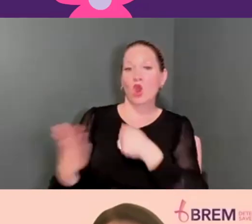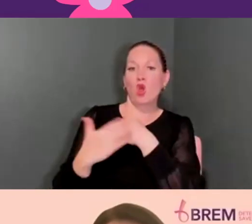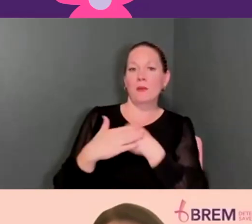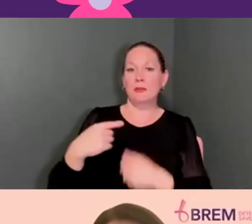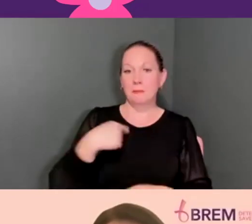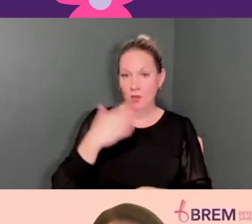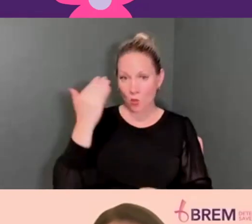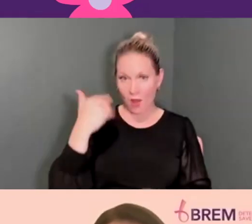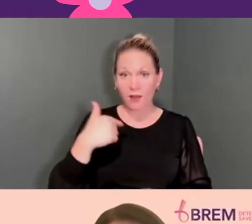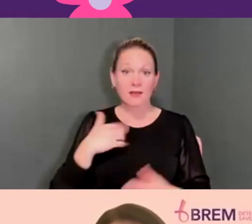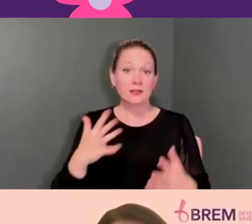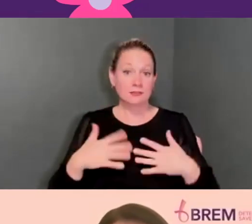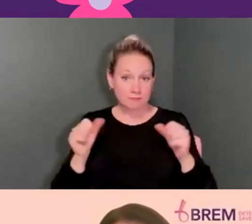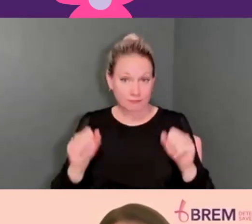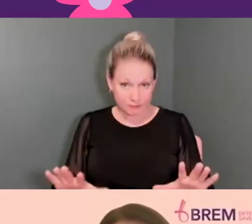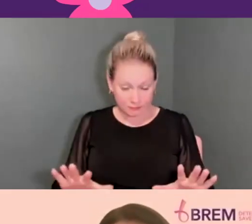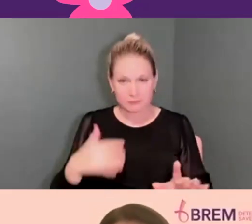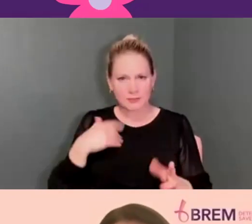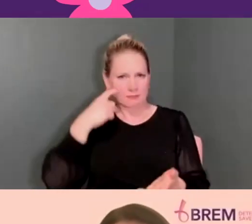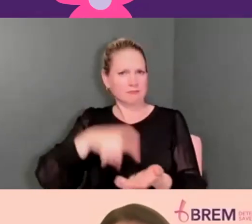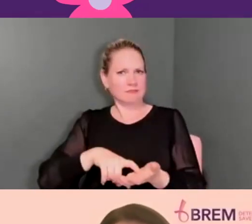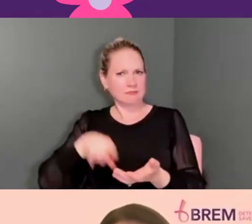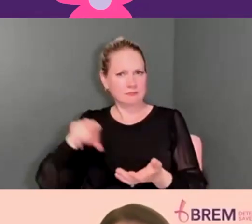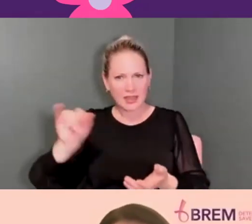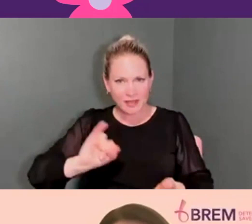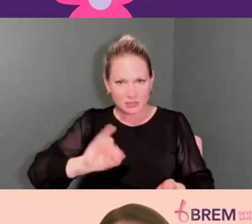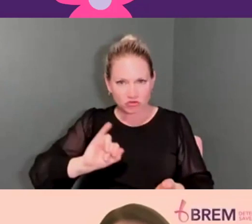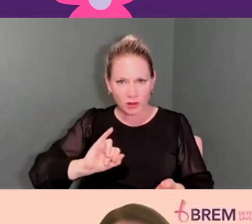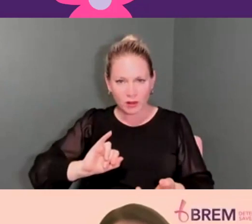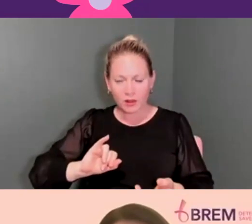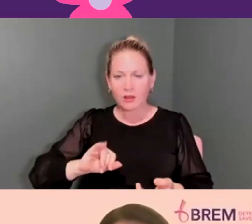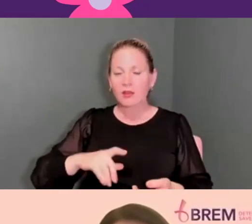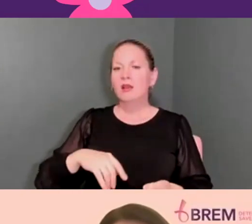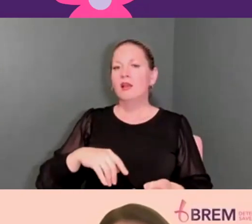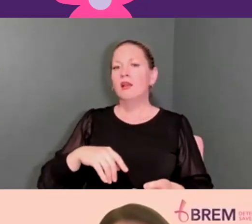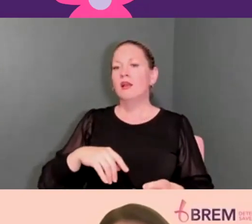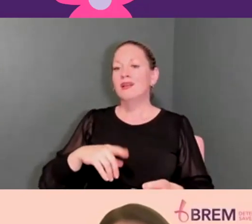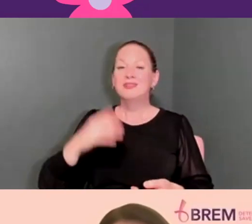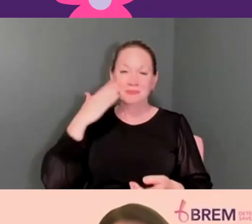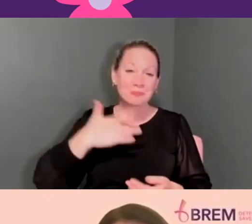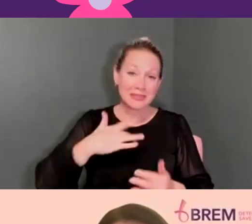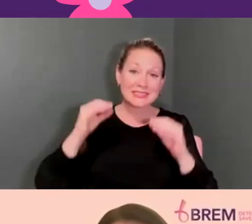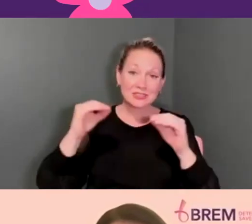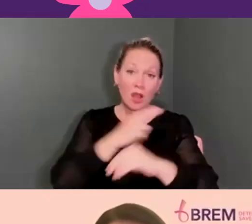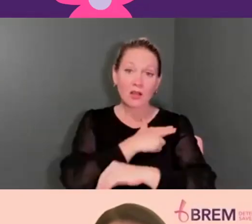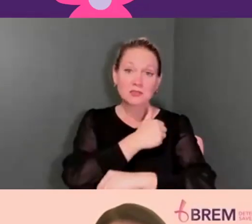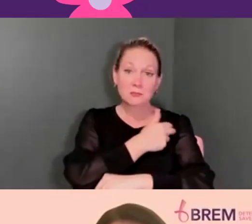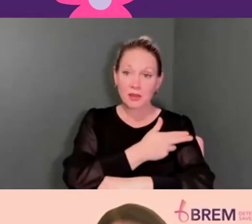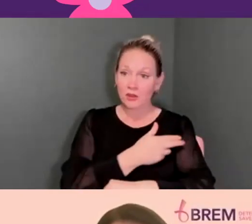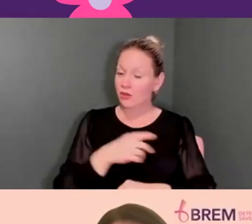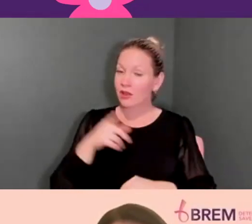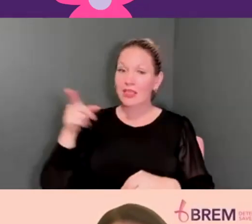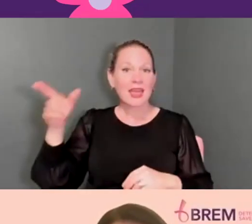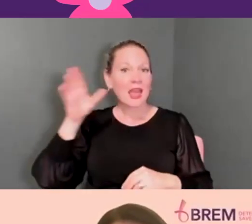bilateral mastectomy a month later. And you're in these teaching hospitals and they come in and they give you soup to nuts, the worst